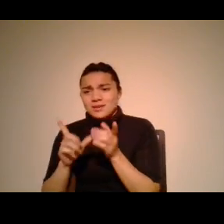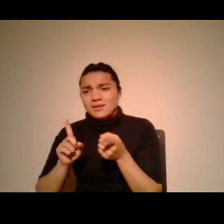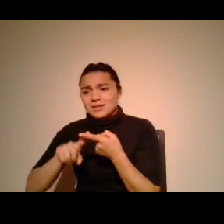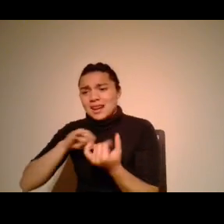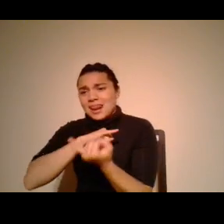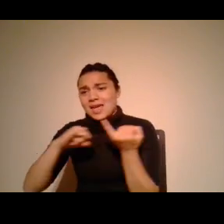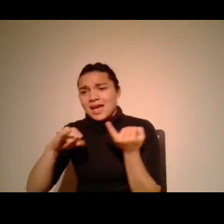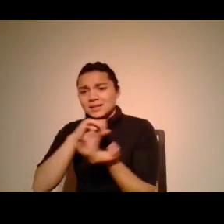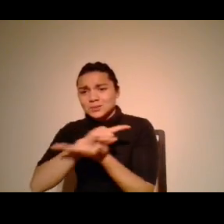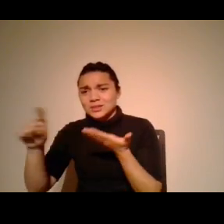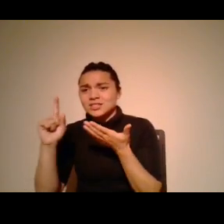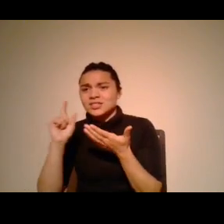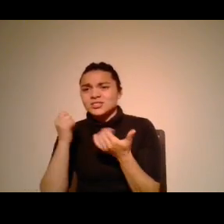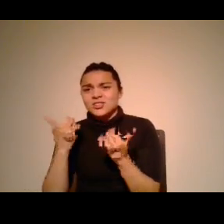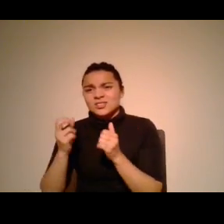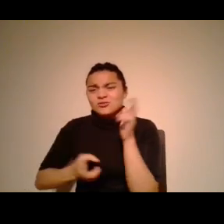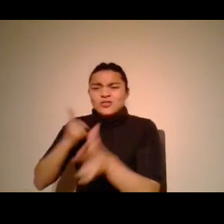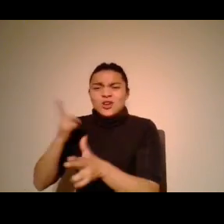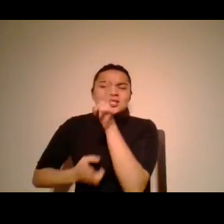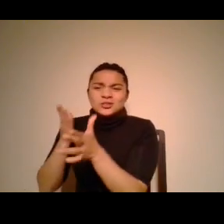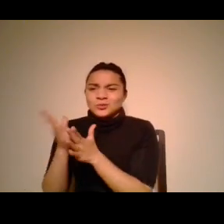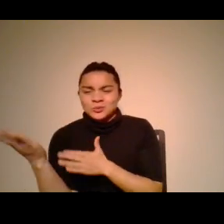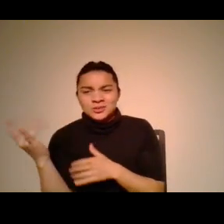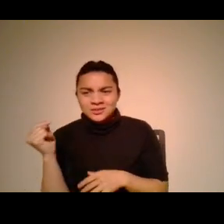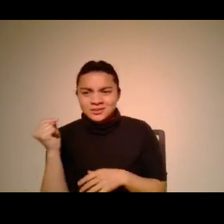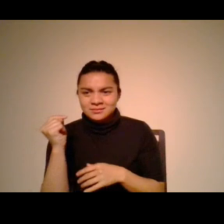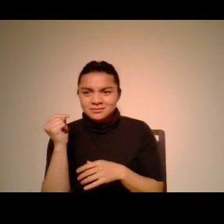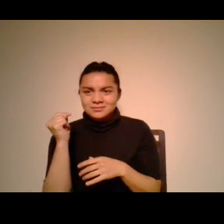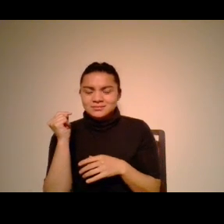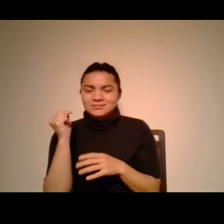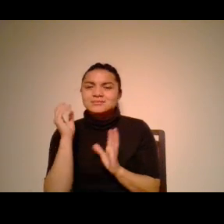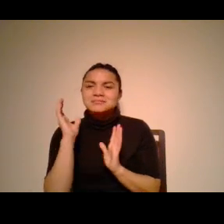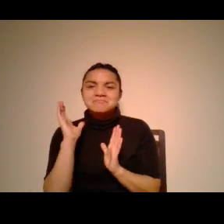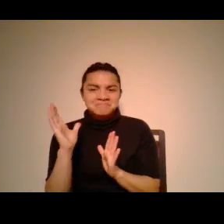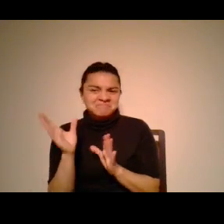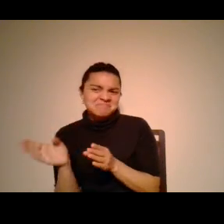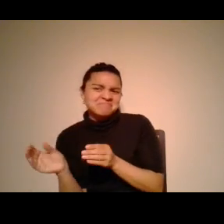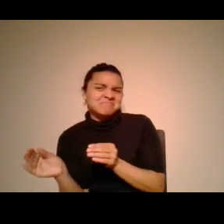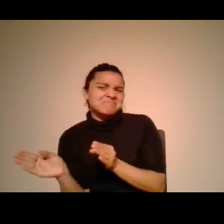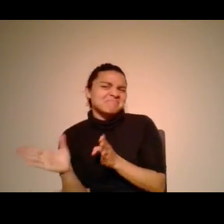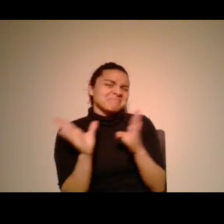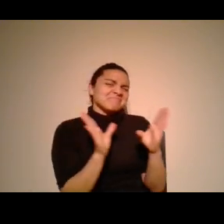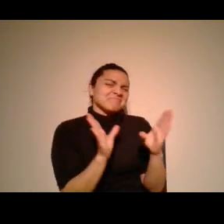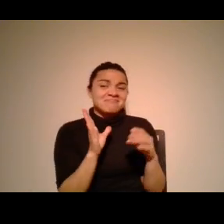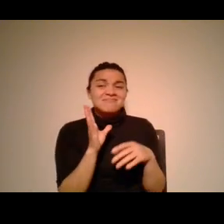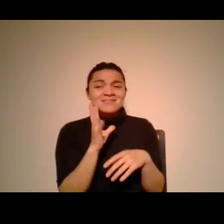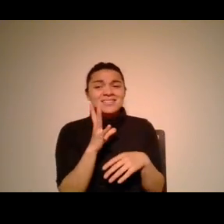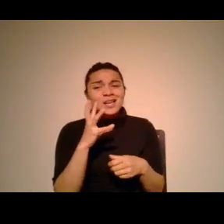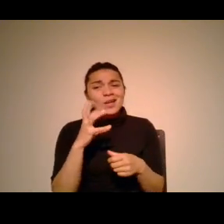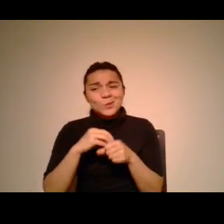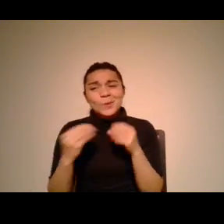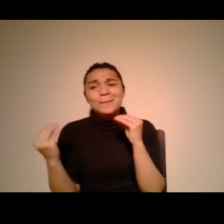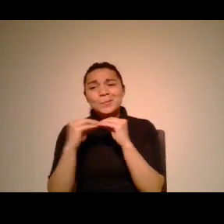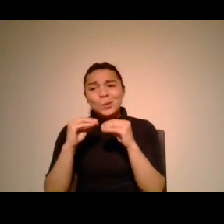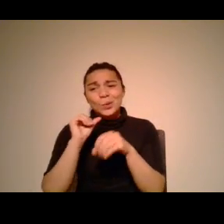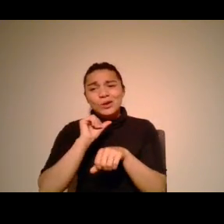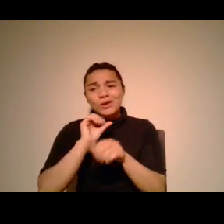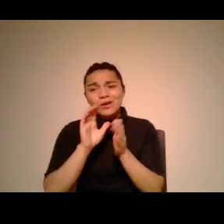it and it's kind of a footnote. And 2, you should include work by trans authors about trans